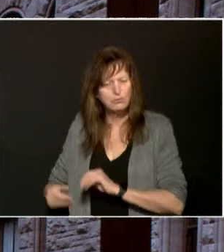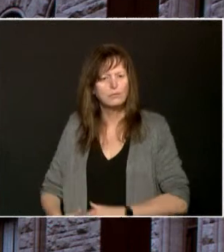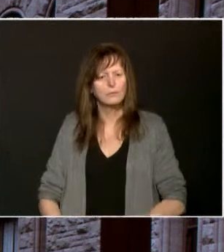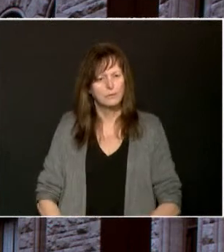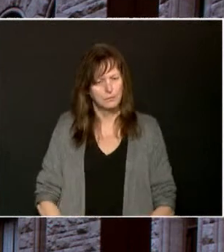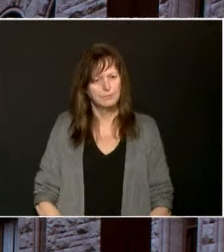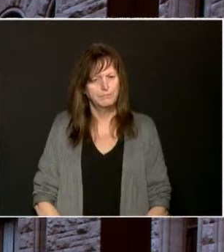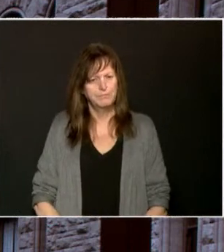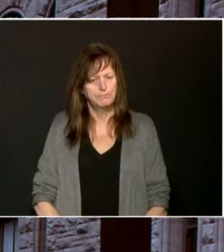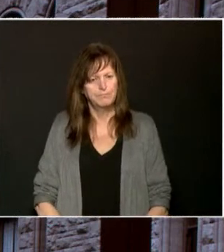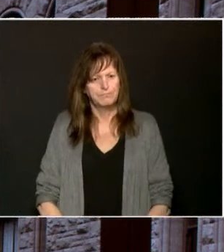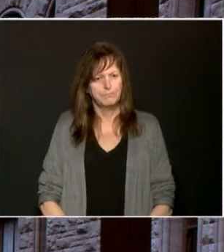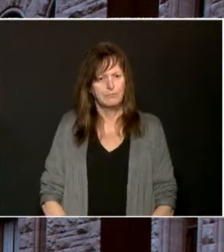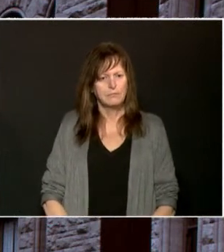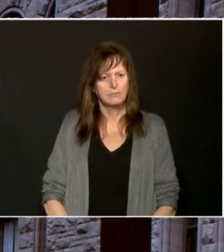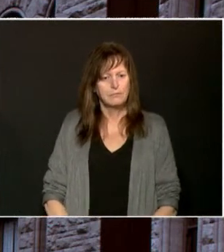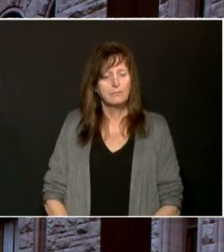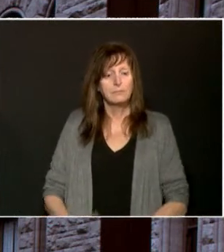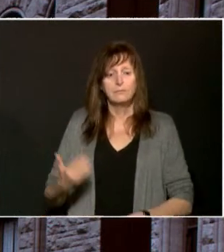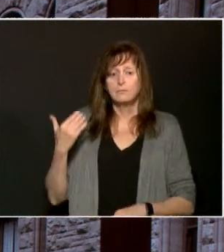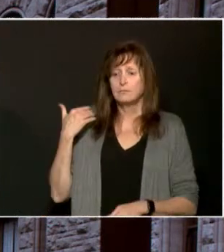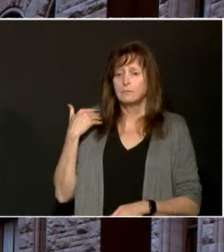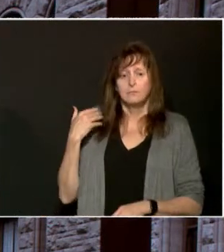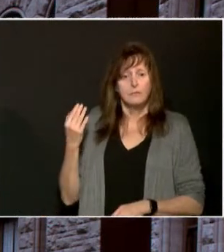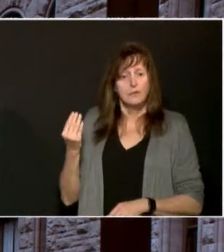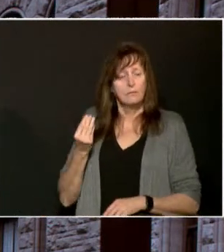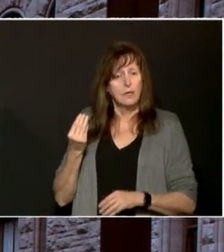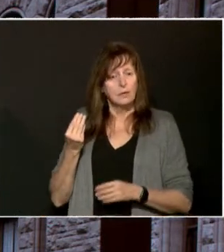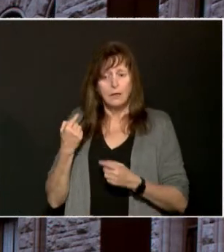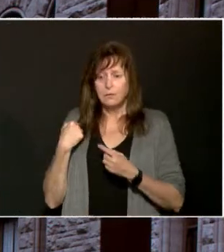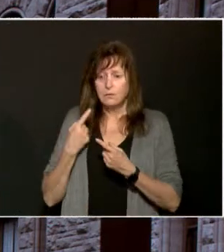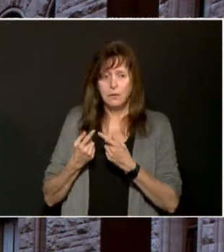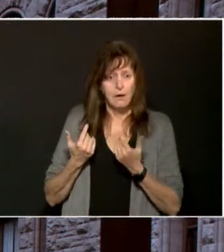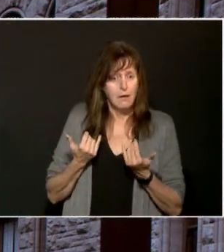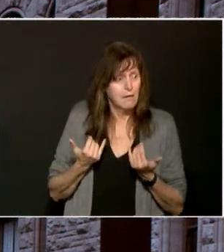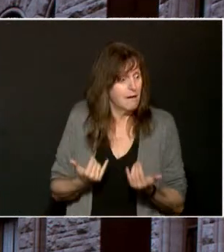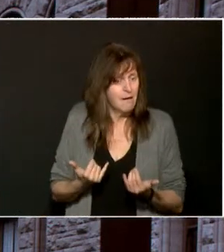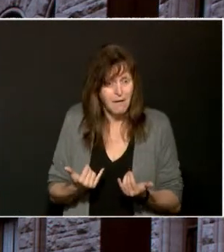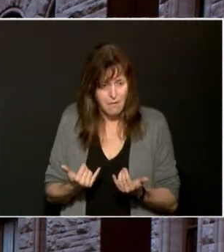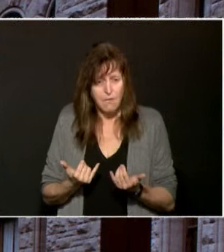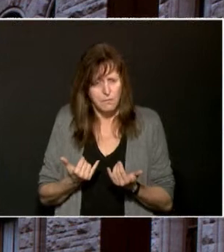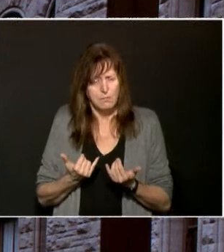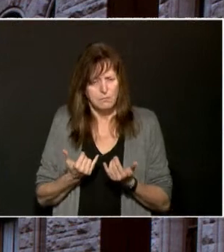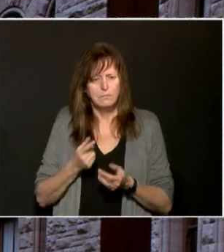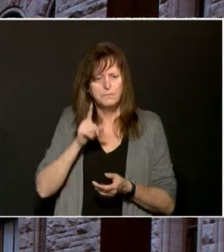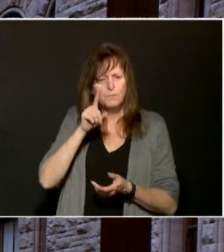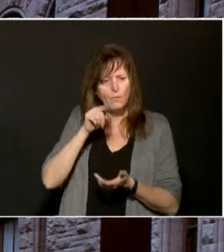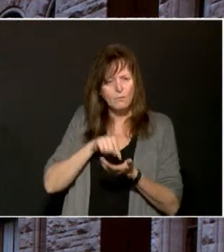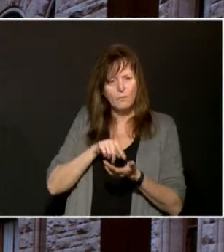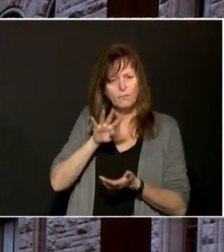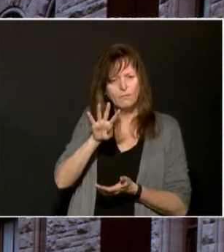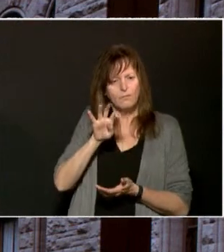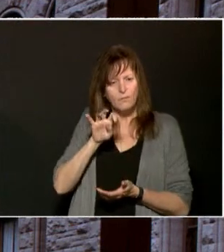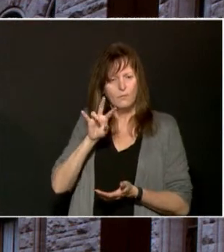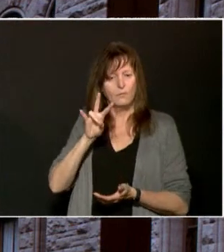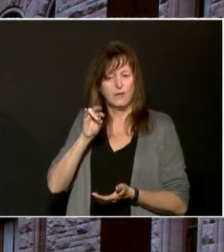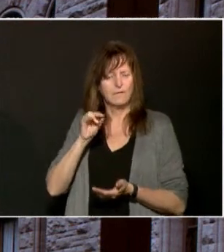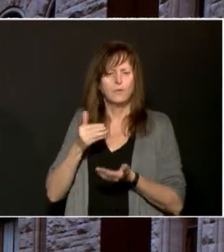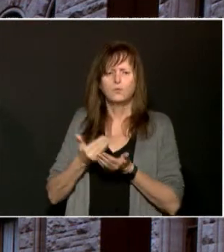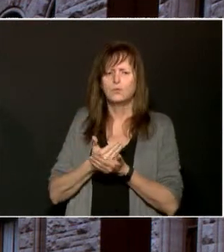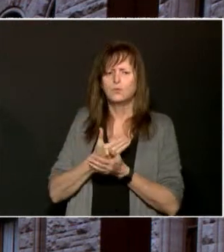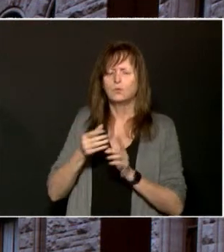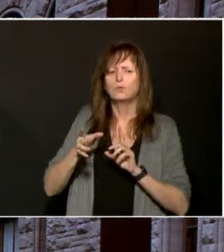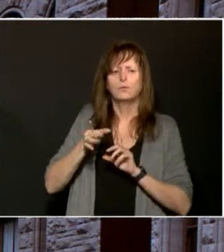Since the last update on Monday, we in Ontario have reported an additional 1,470 cases of